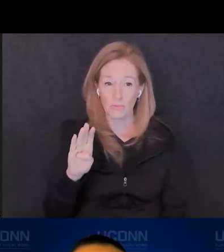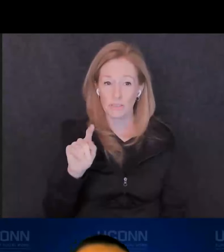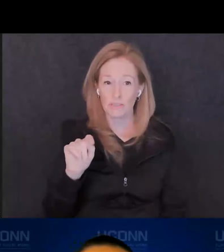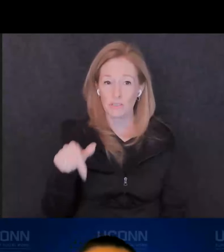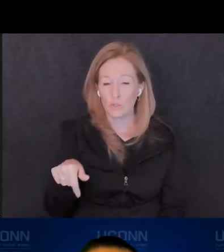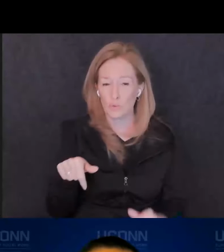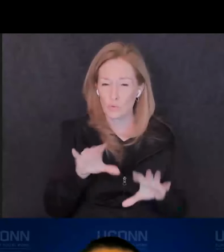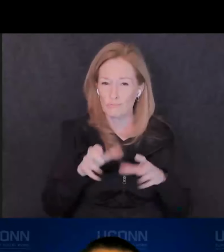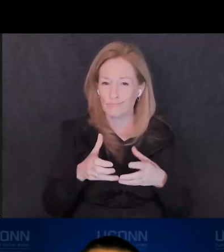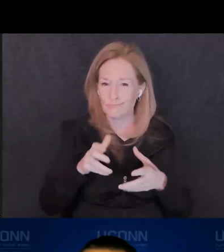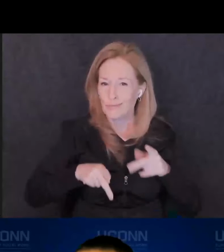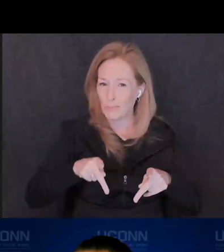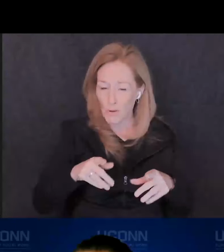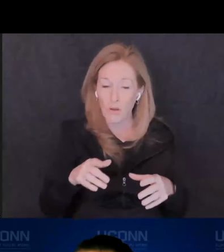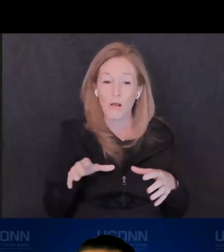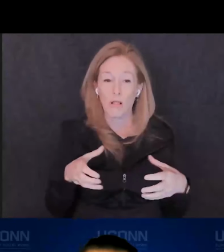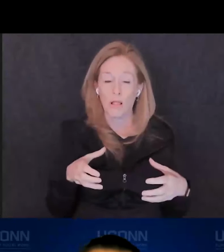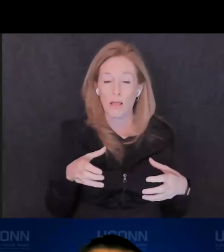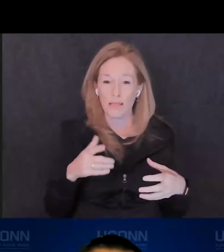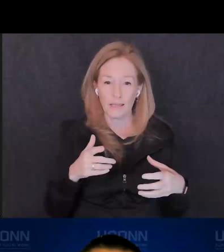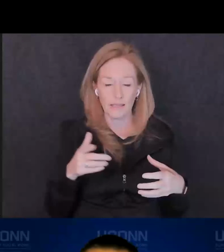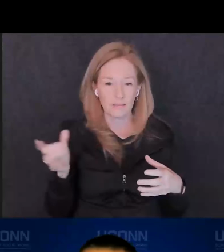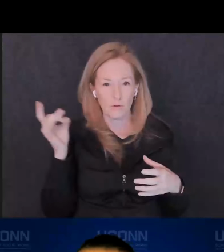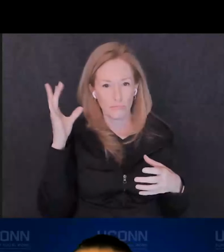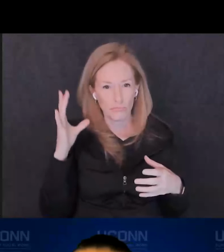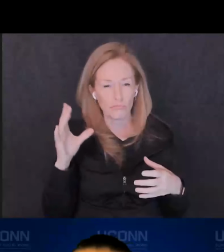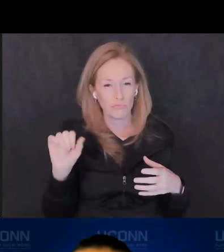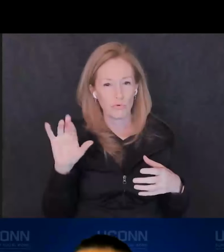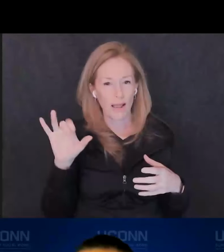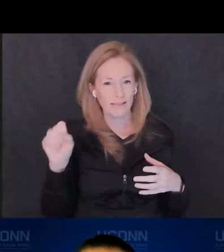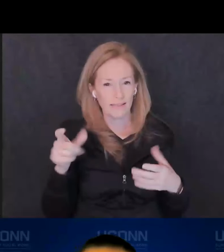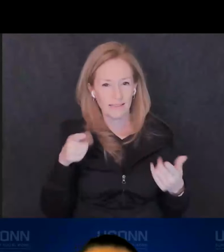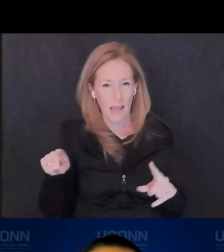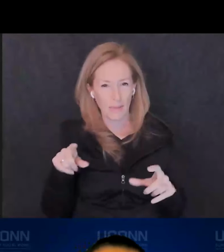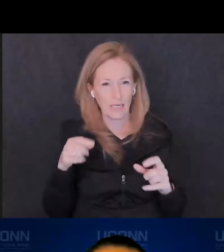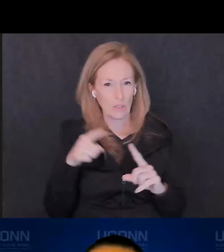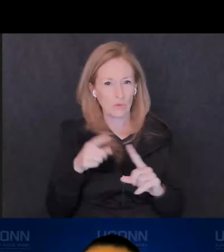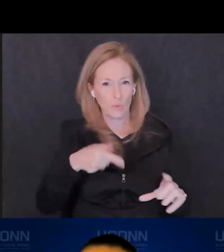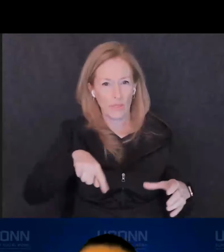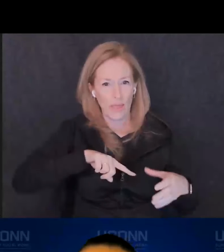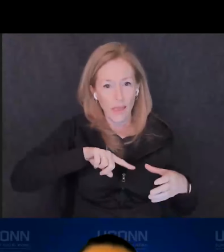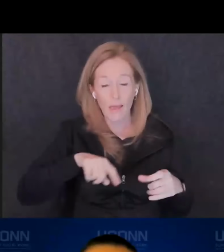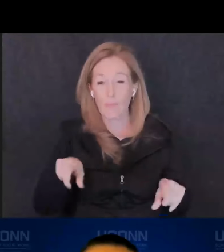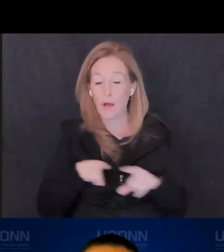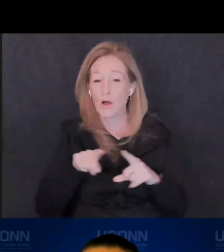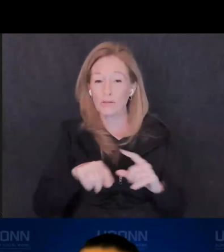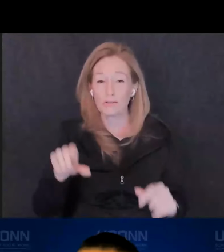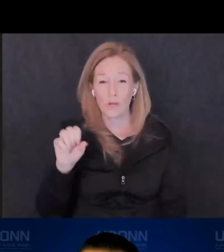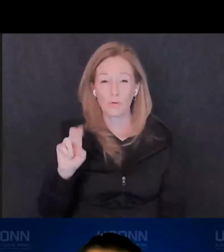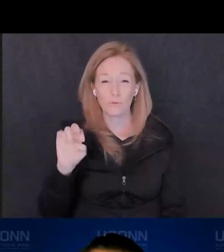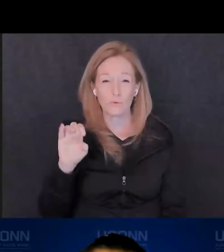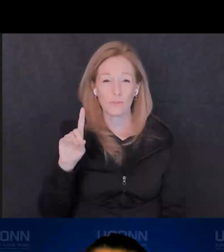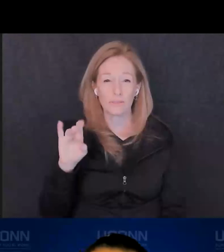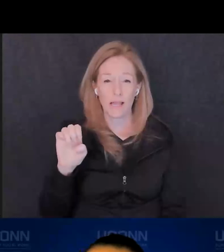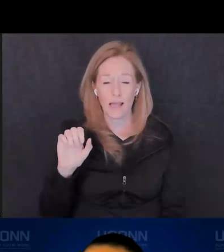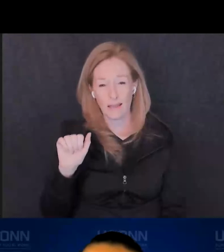because crisis among this population and suicidal ideation, thoughts,